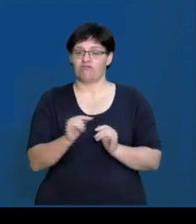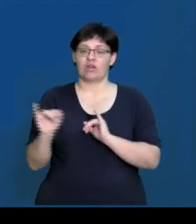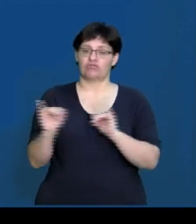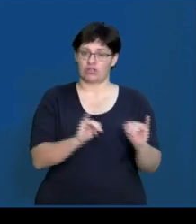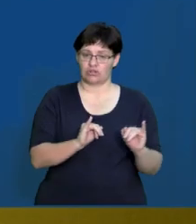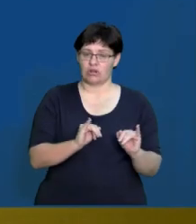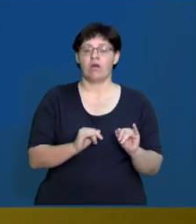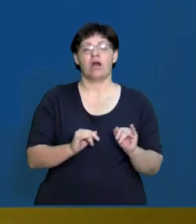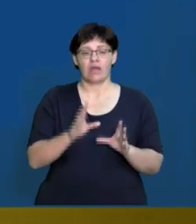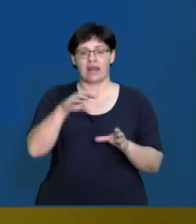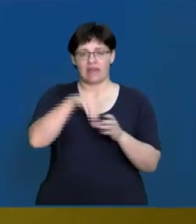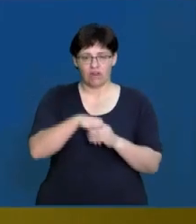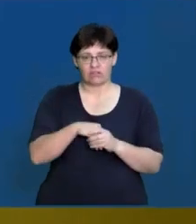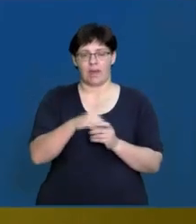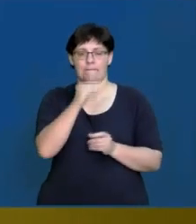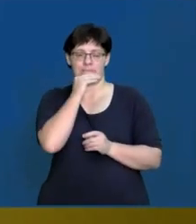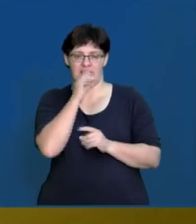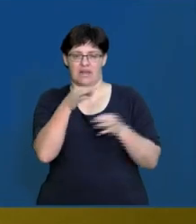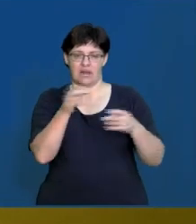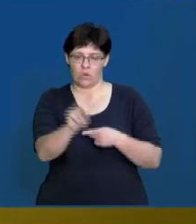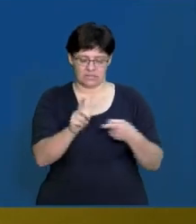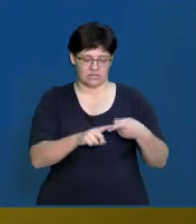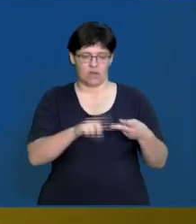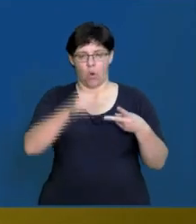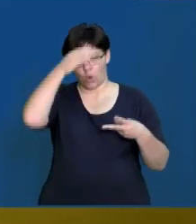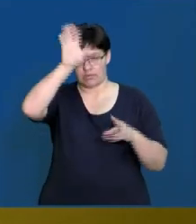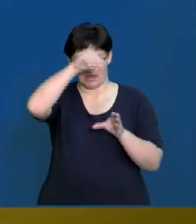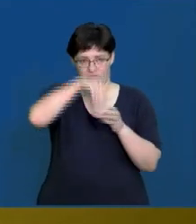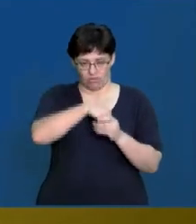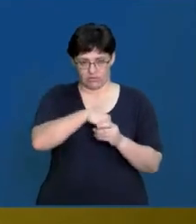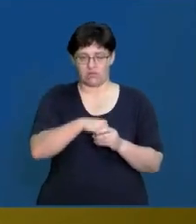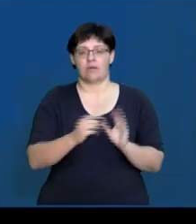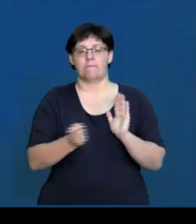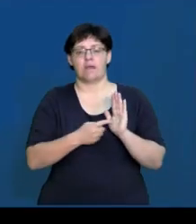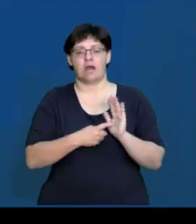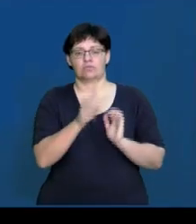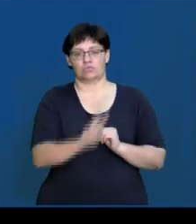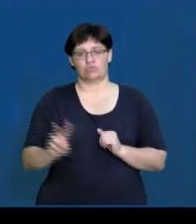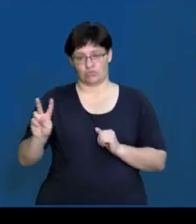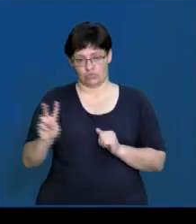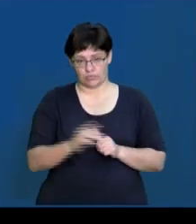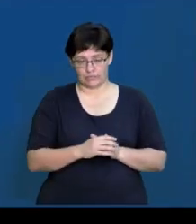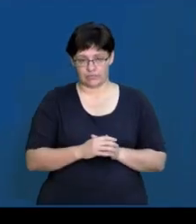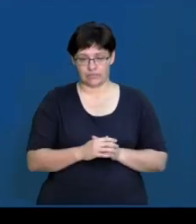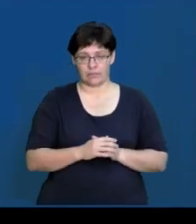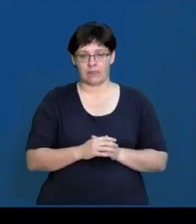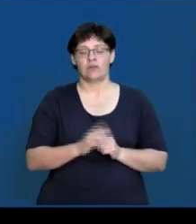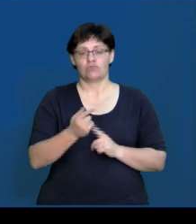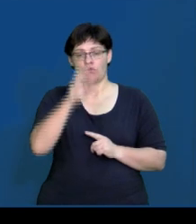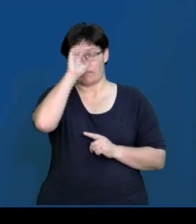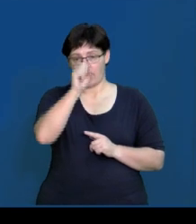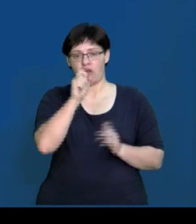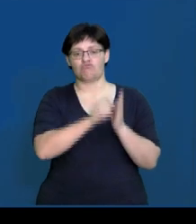said for an introduction you can include a definition, you can include a concept there, and you get your 2 full